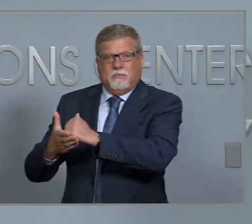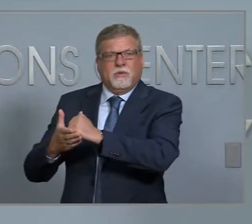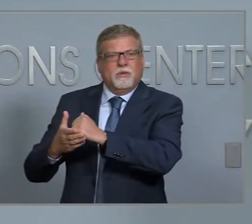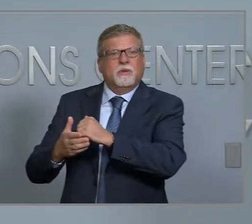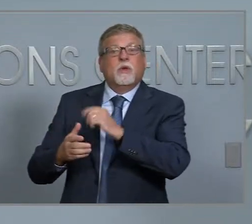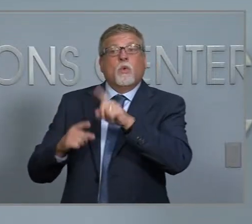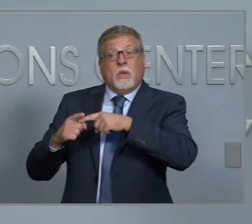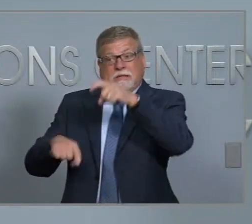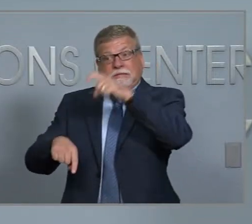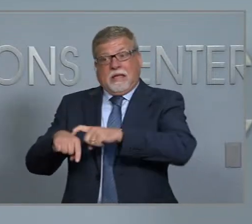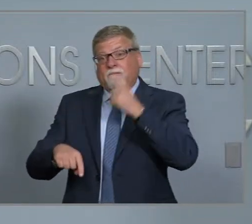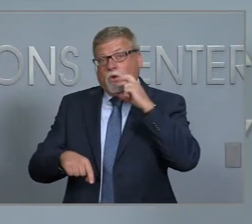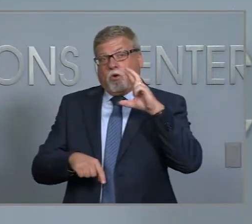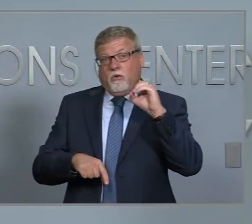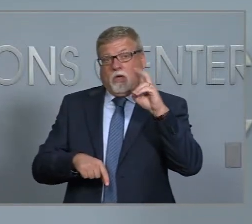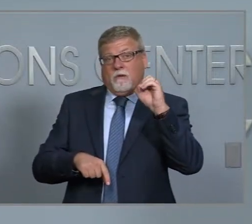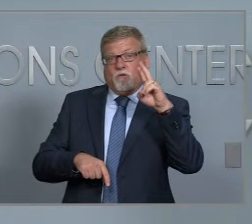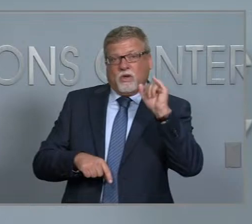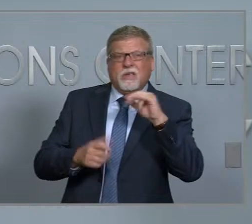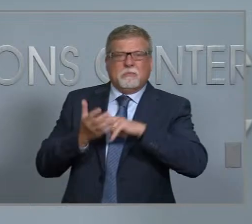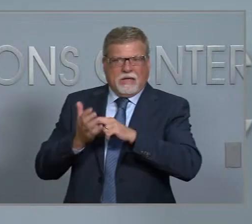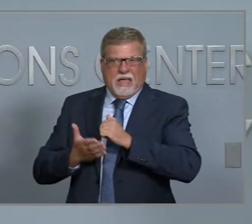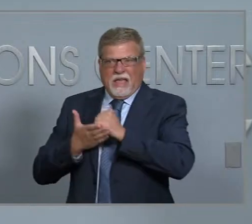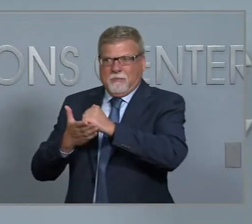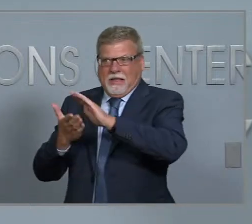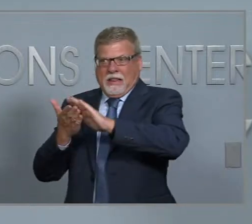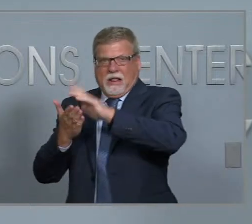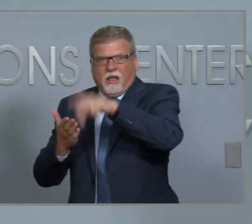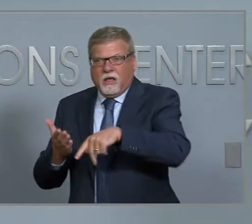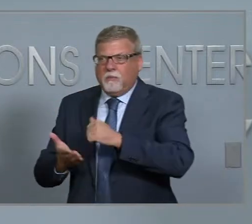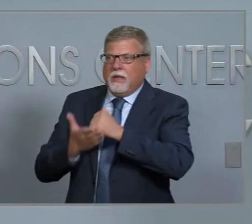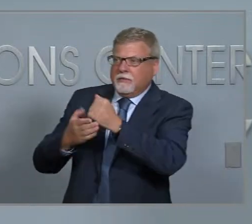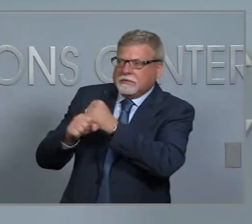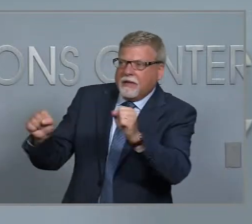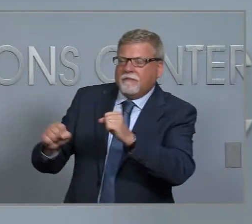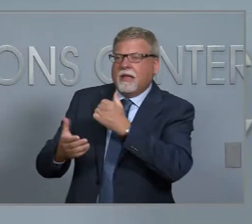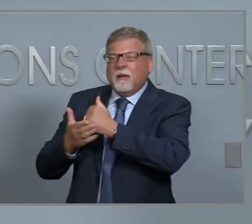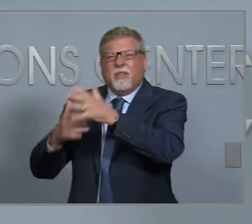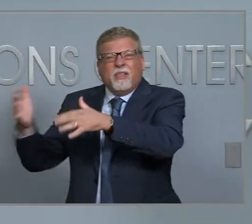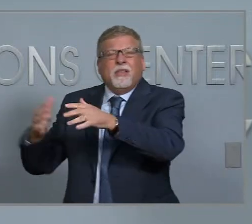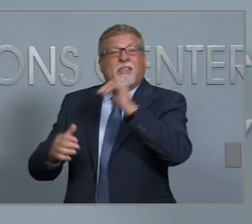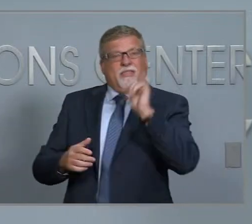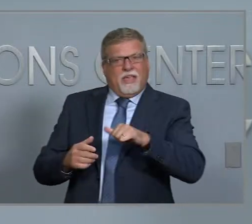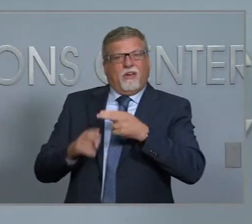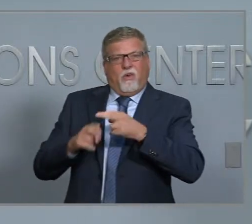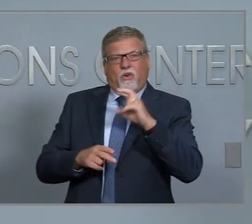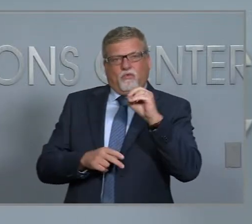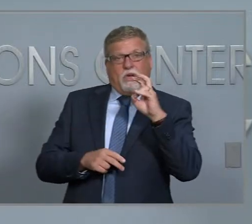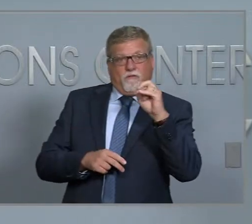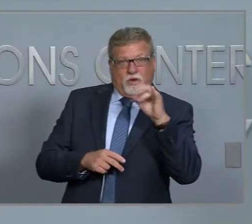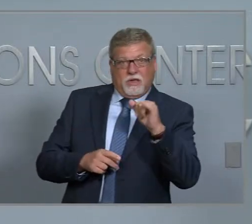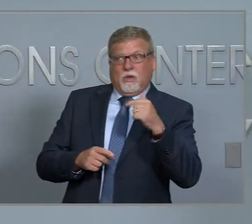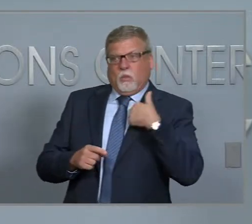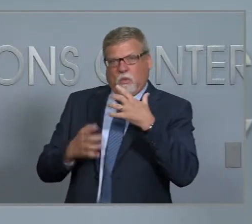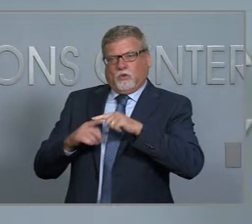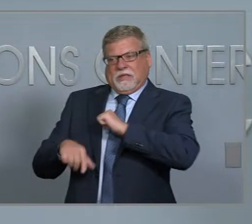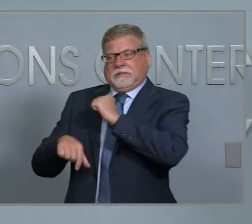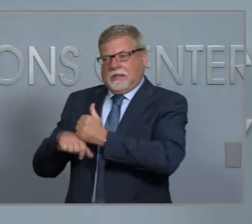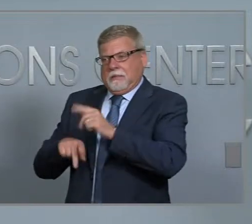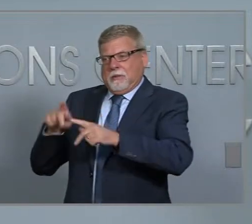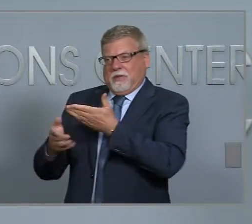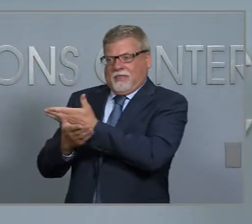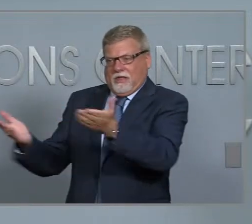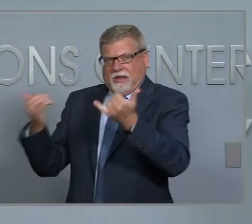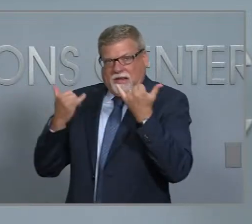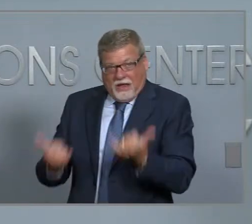ahead, thinking about anticipating those needs to get damage numbers, to be able to provide the right information to FEMA to make determinations